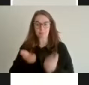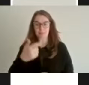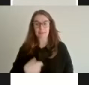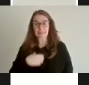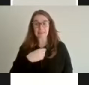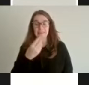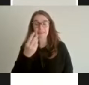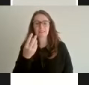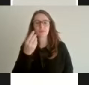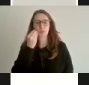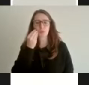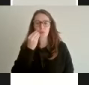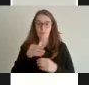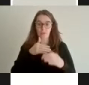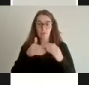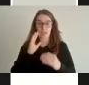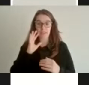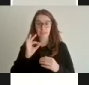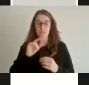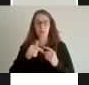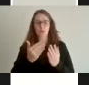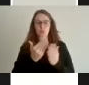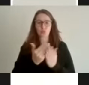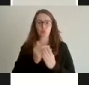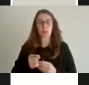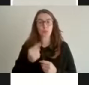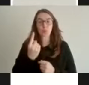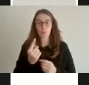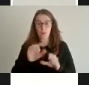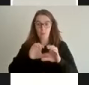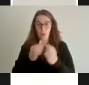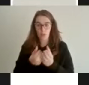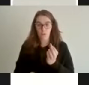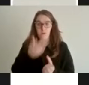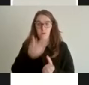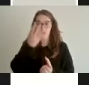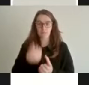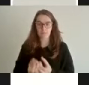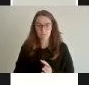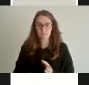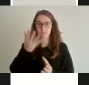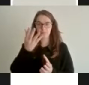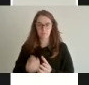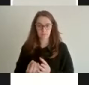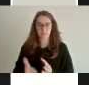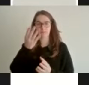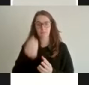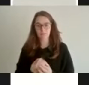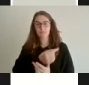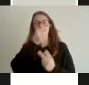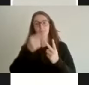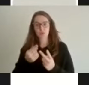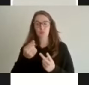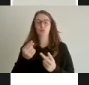ball and the free ball cascade. The students start with one ball, throw and catch. This move, they are try to left and right hands